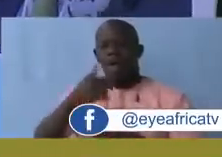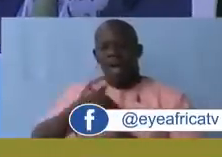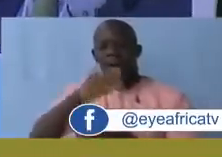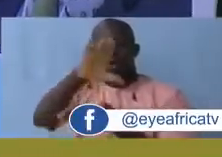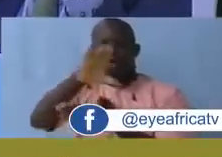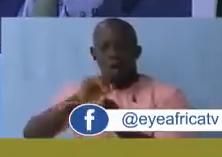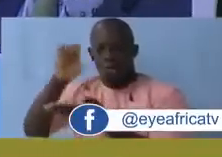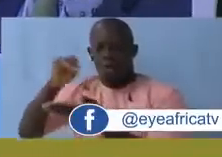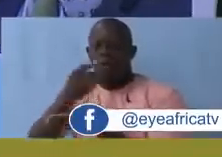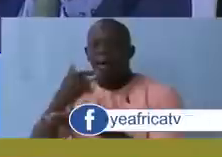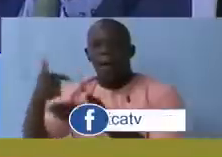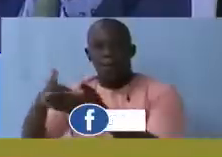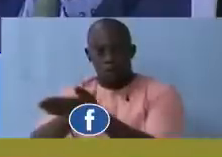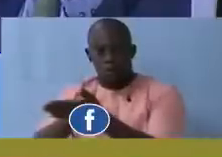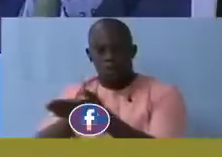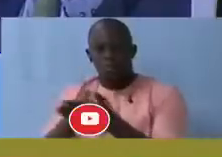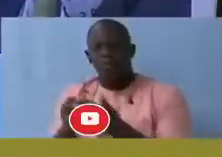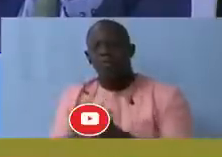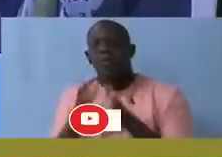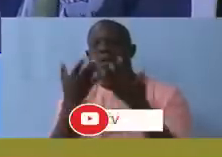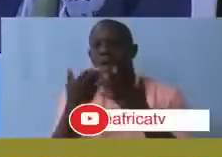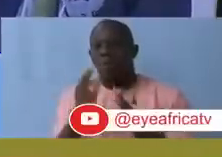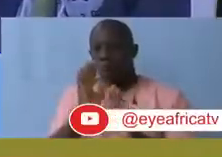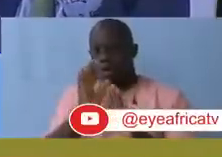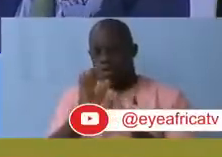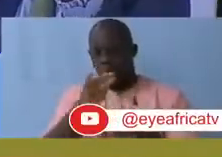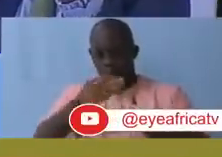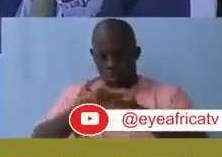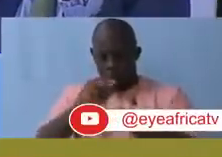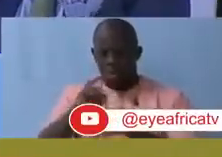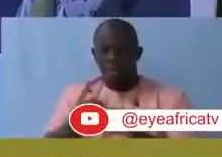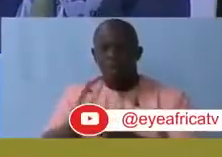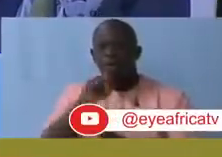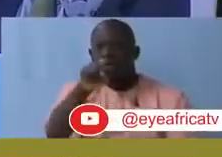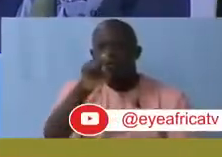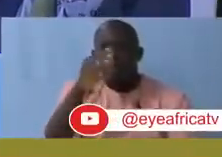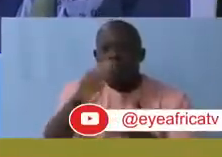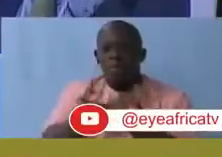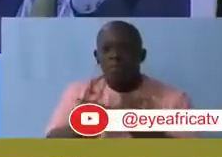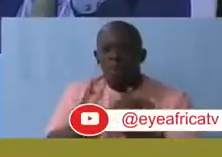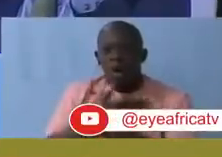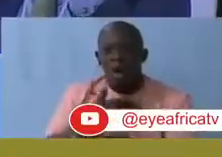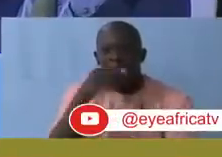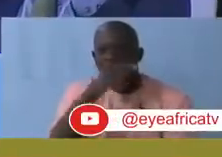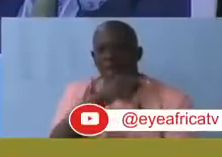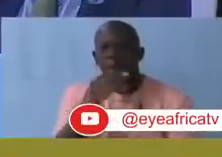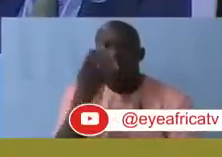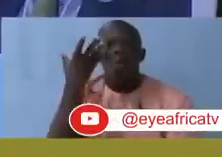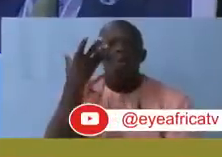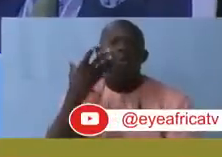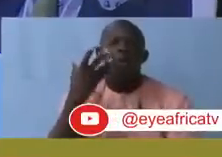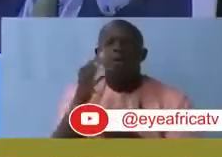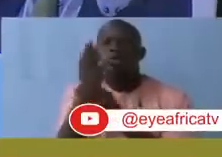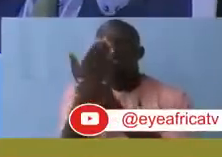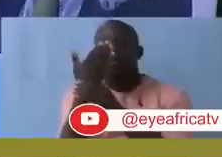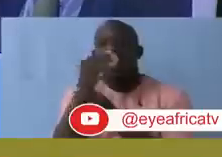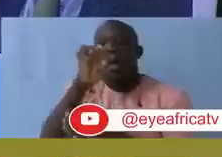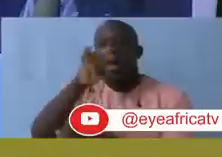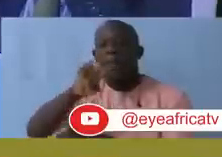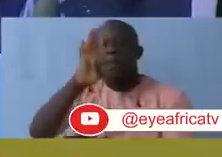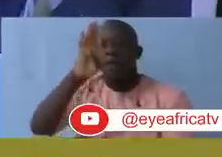Just a moment on that. Were you present when Dr. Mbow communicated with the lab in